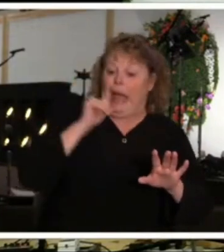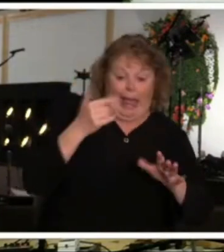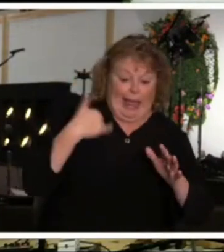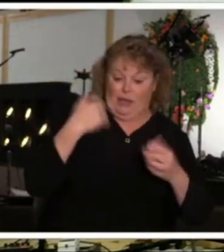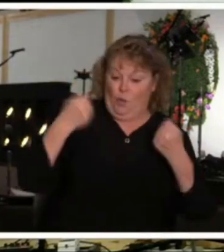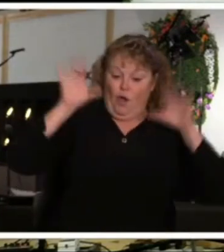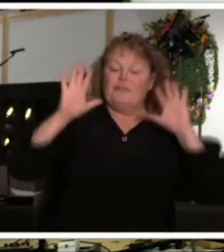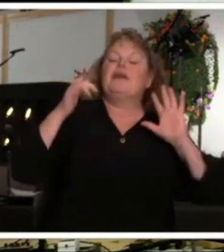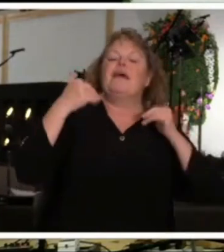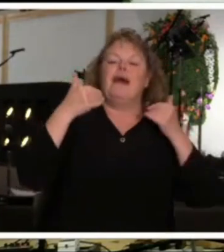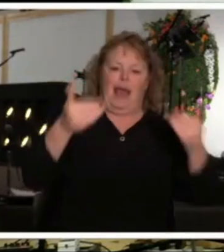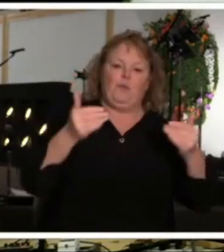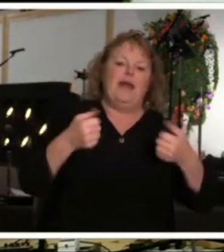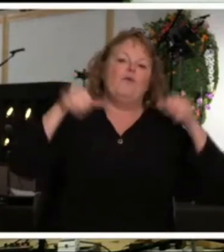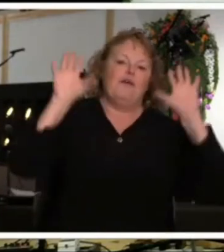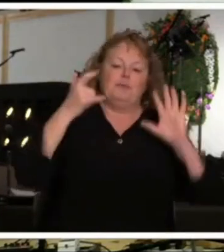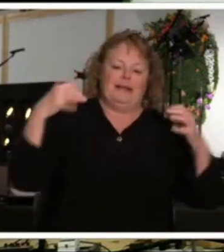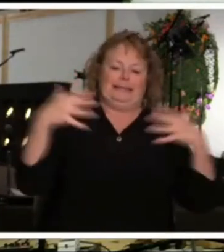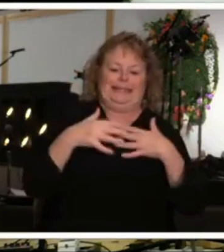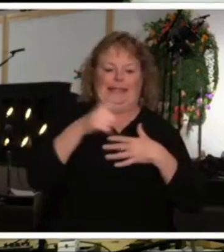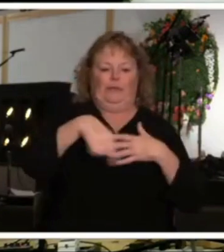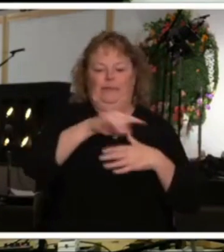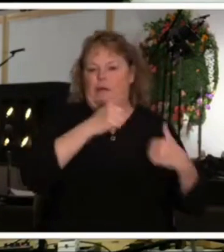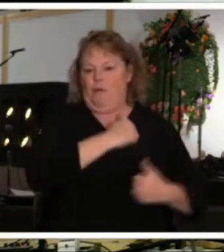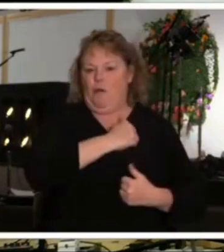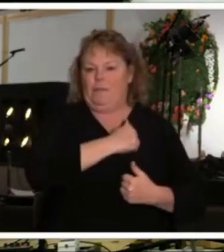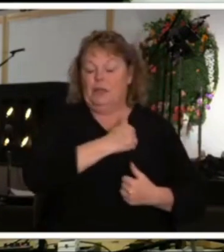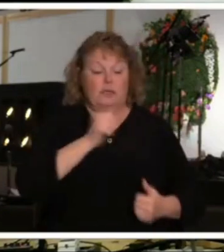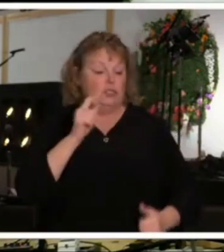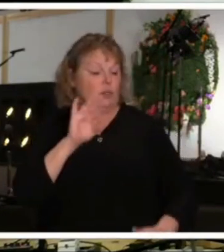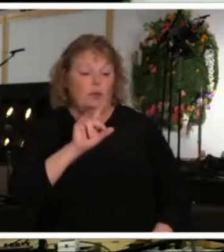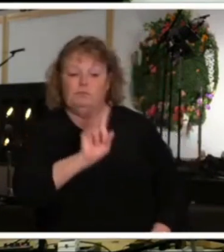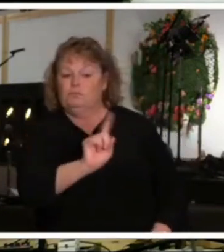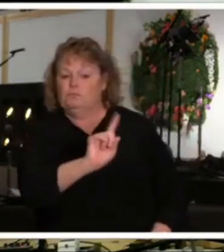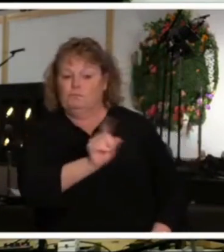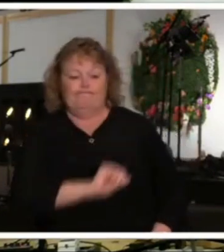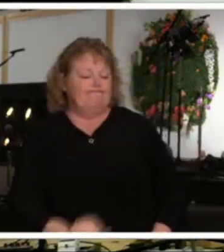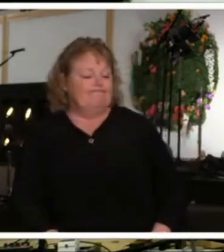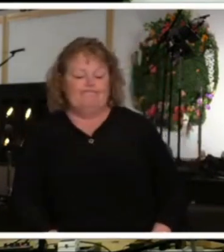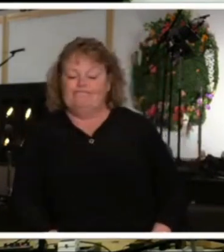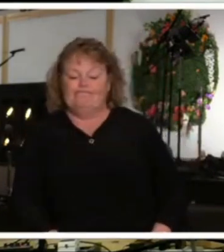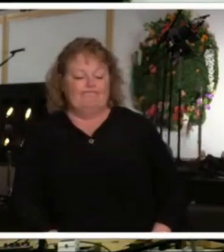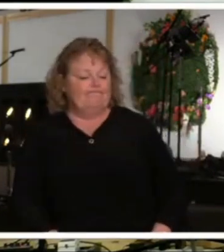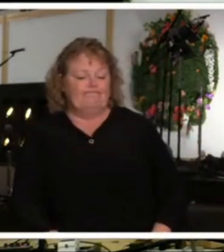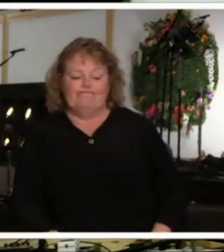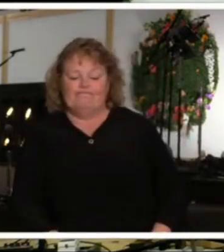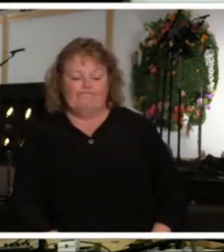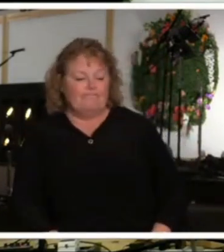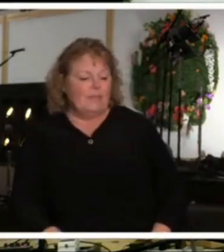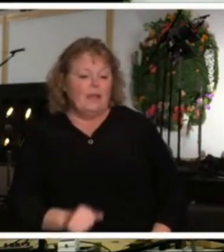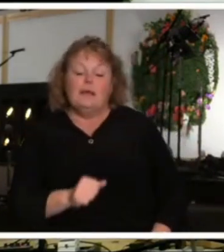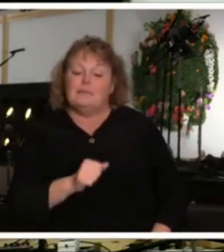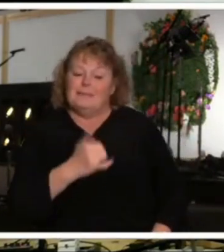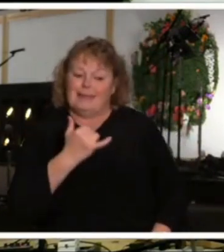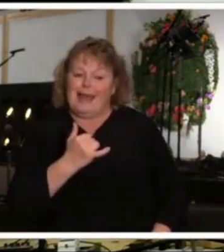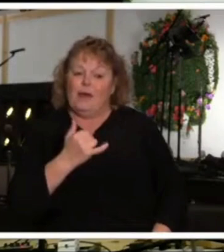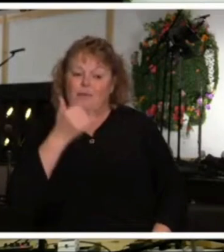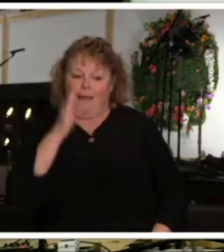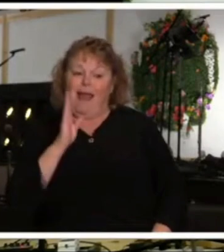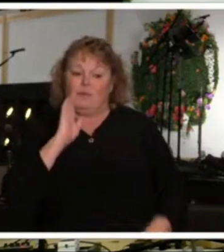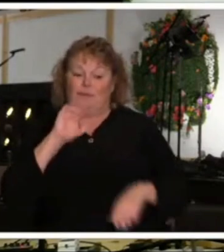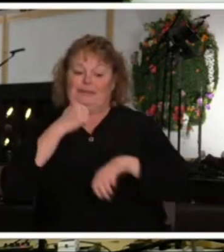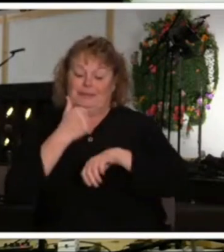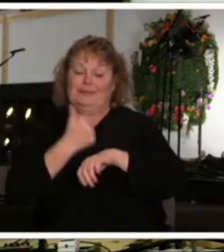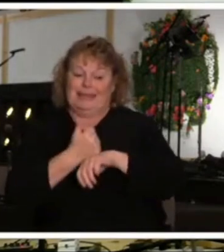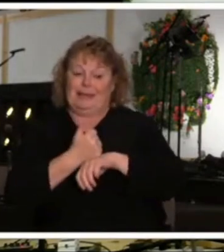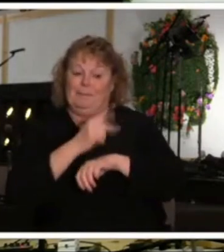Lord your God with which he commanded you. For then the Lord would have established your kingdom over Israel forever. But now your